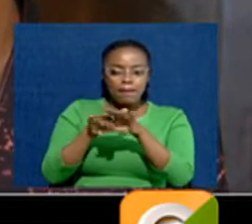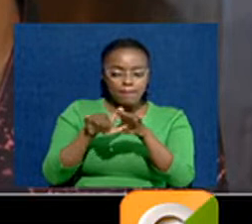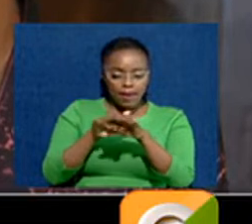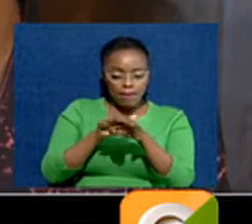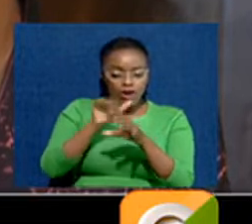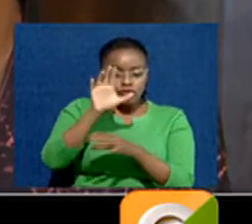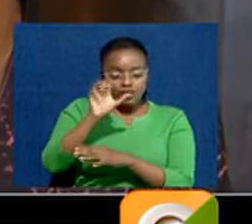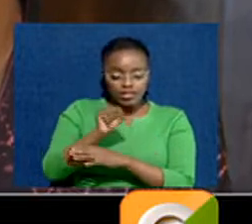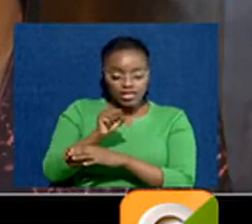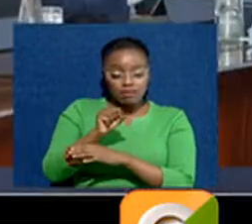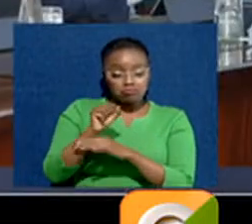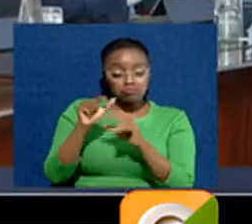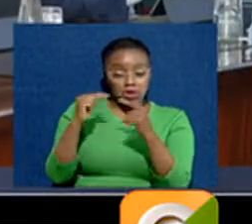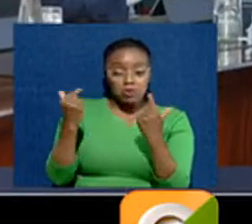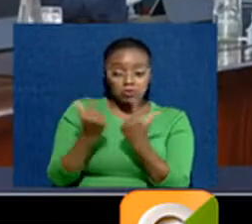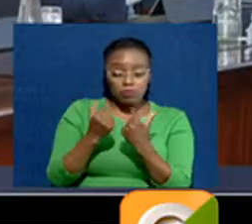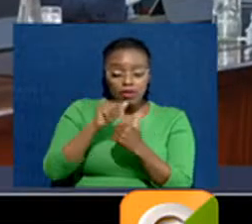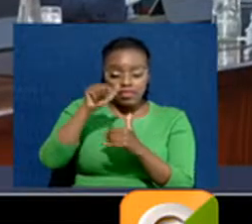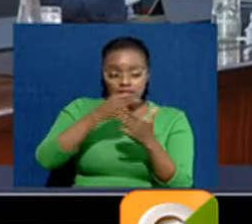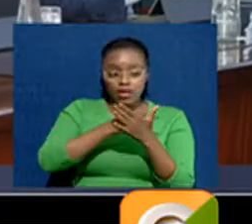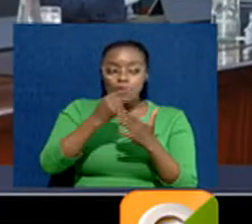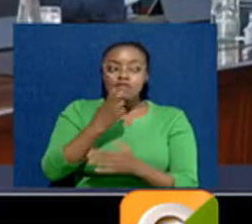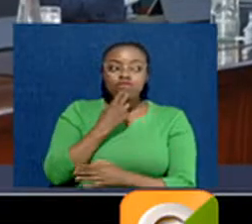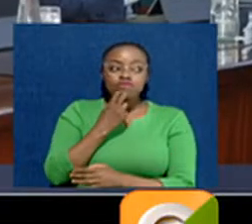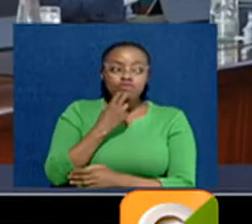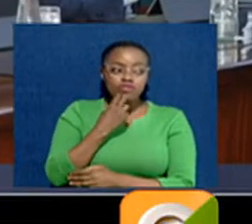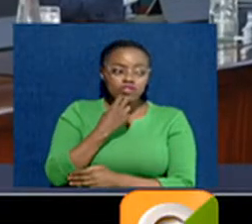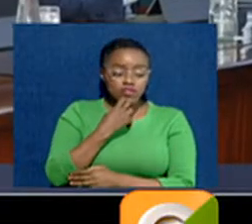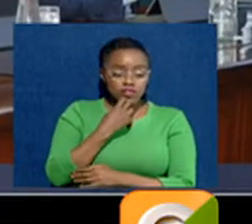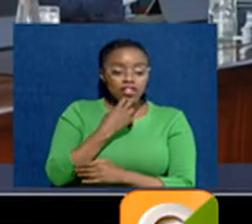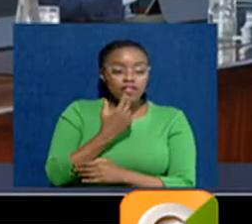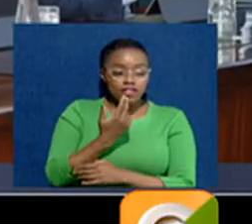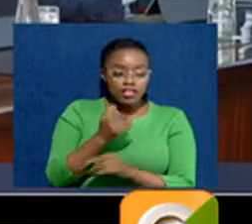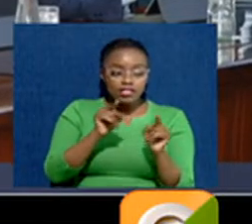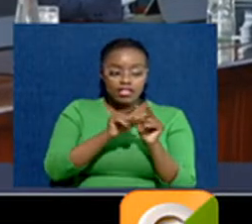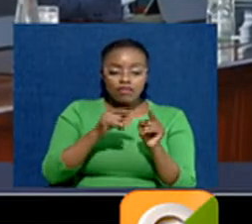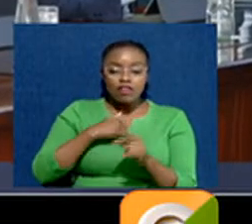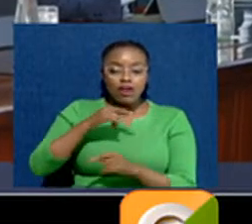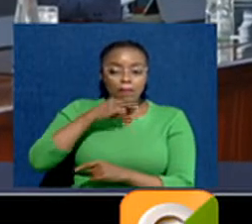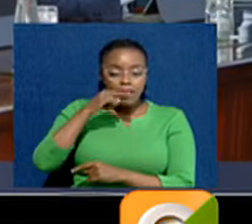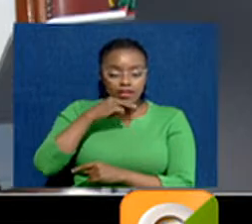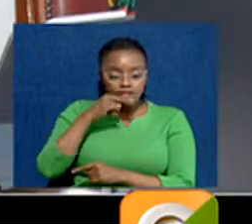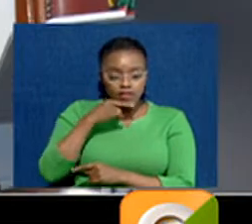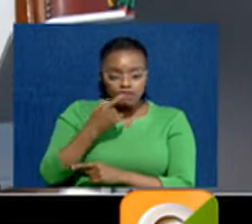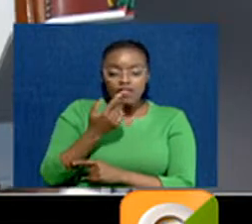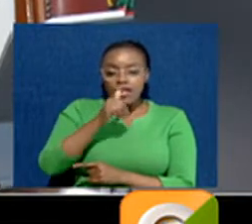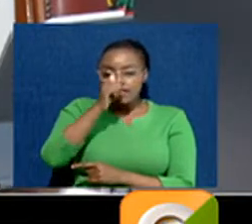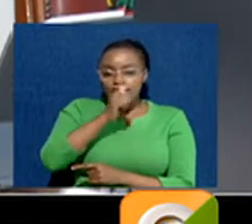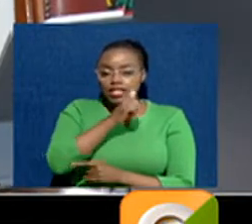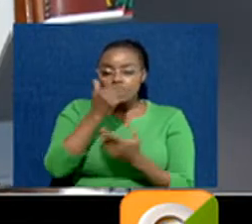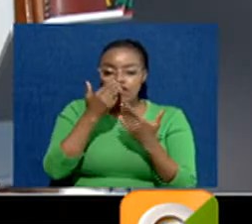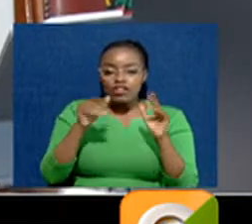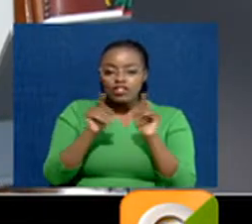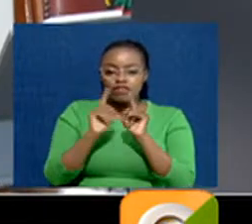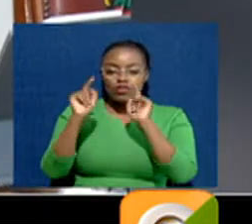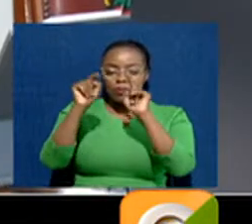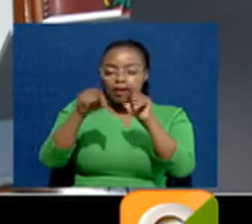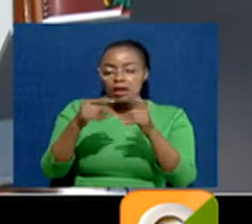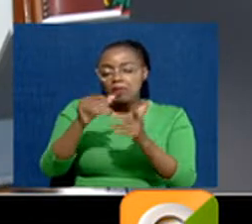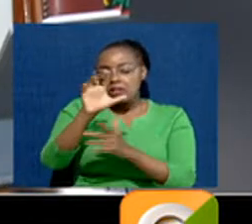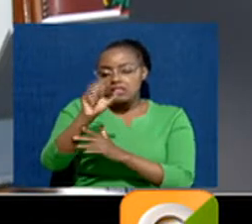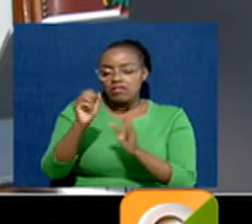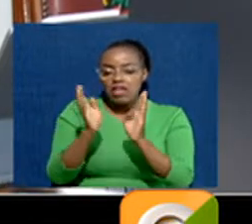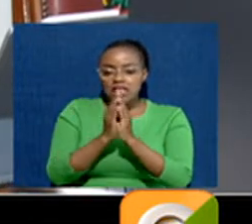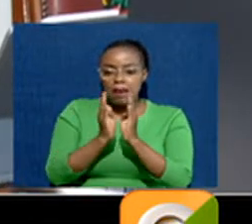the cabinet. Mm. And this week, on Tuesday to be precise, the four that I just mentioned took the oath of secrecy to be attending cabinet